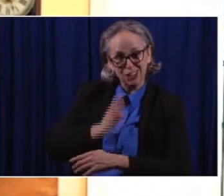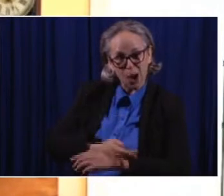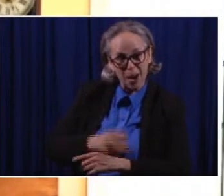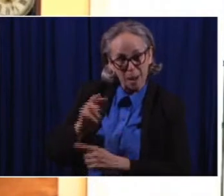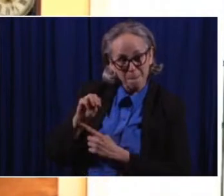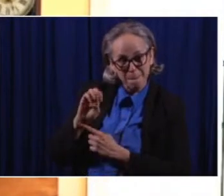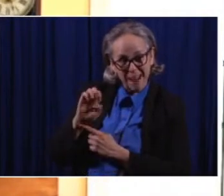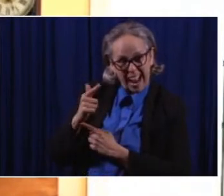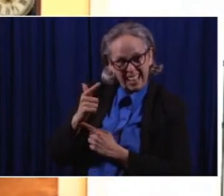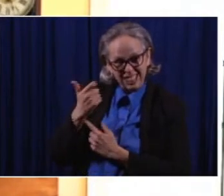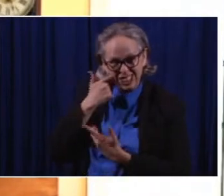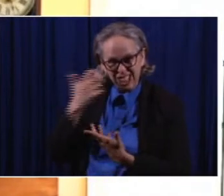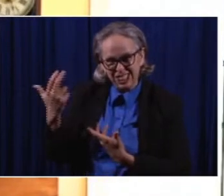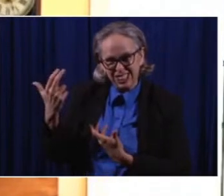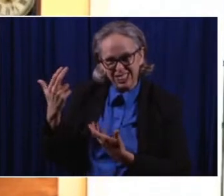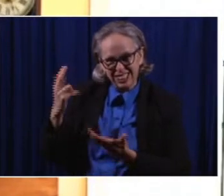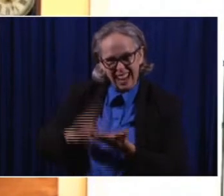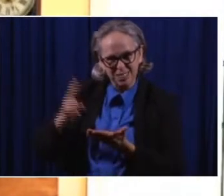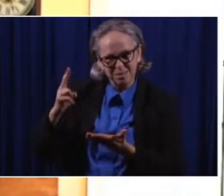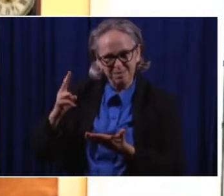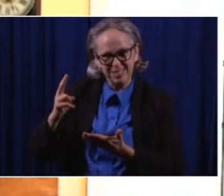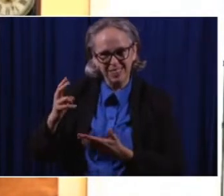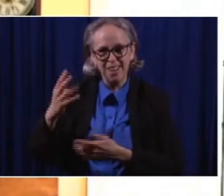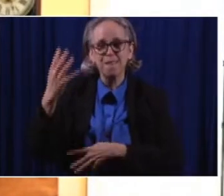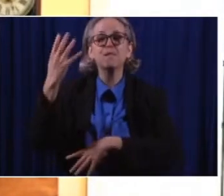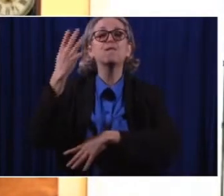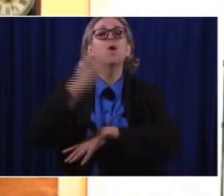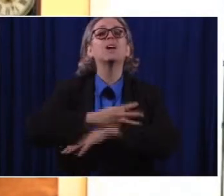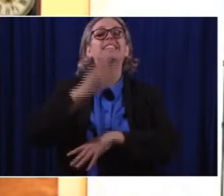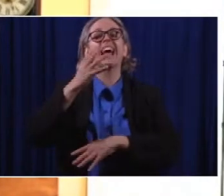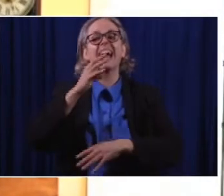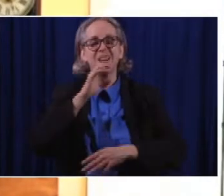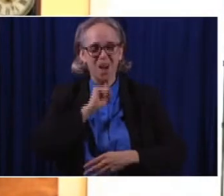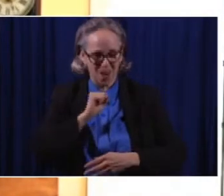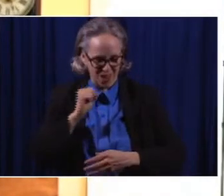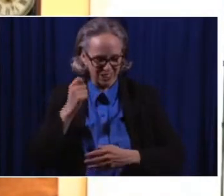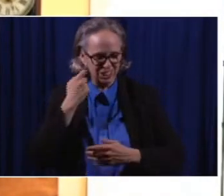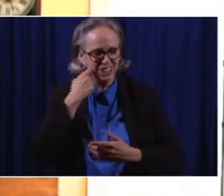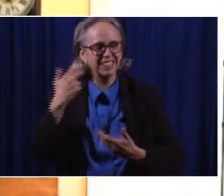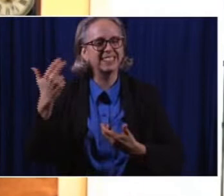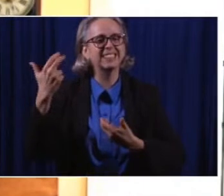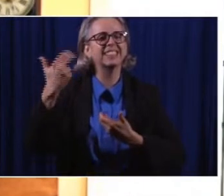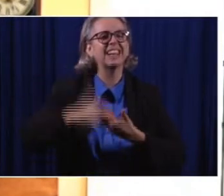grandkids. Thank you. Thank you all very much. We'll